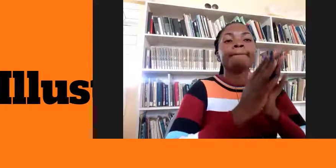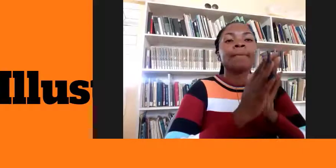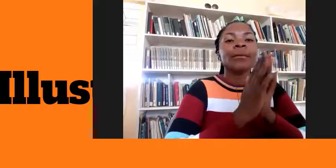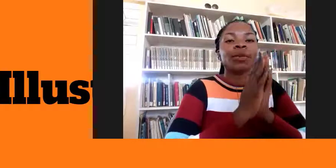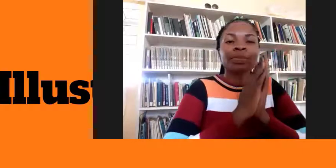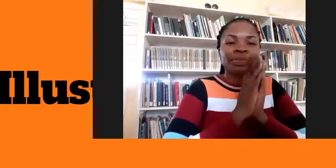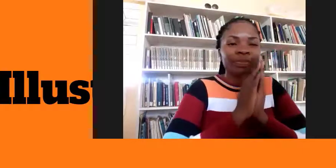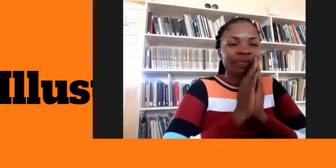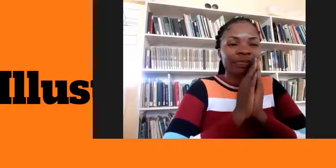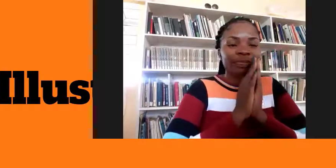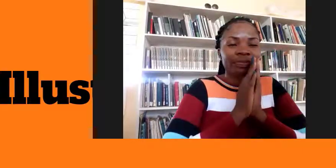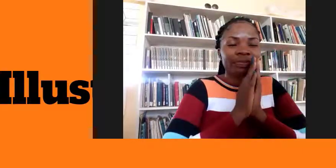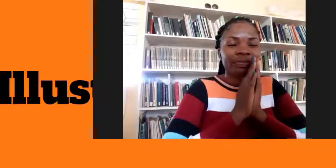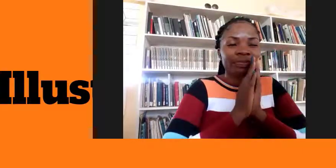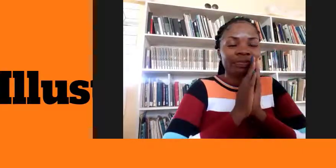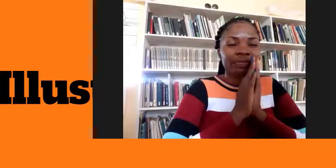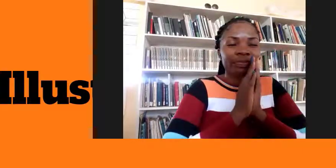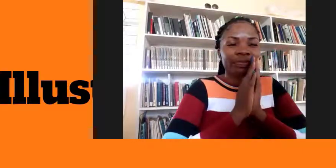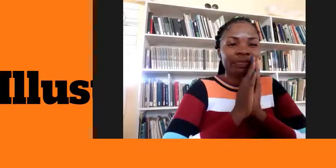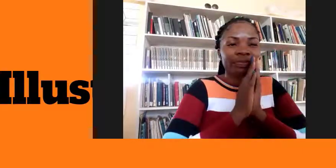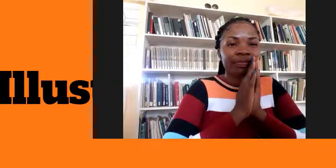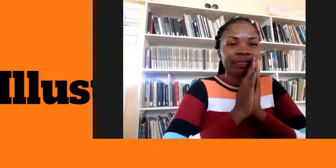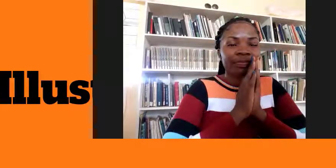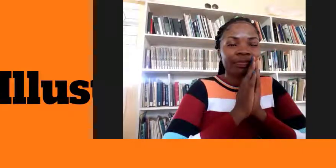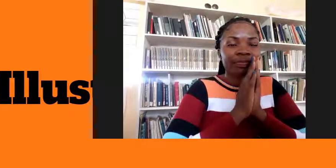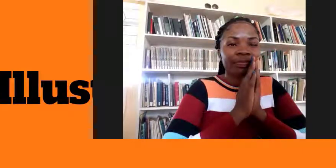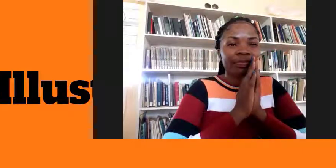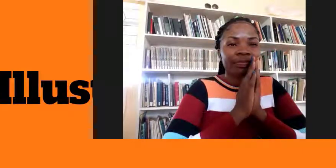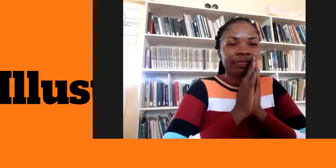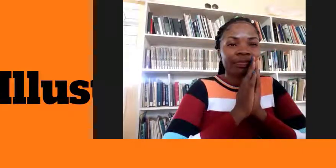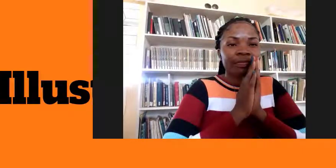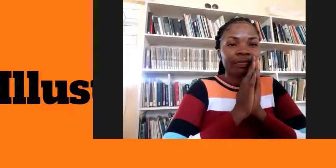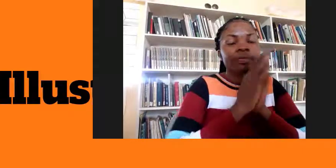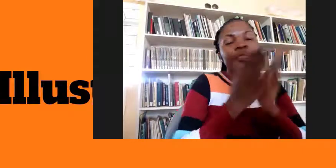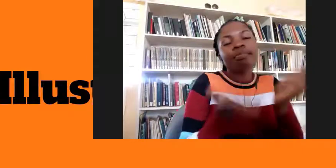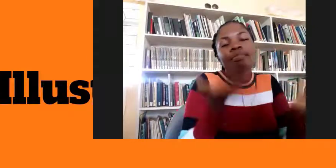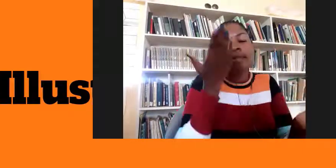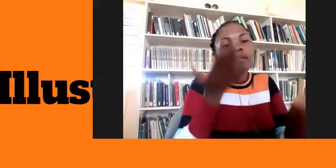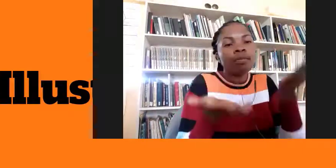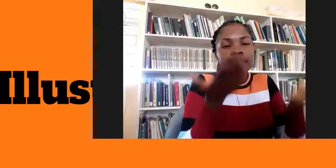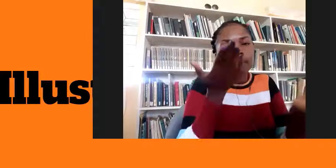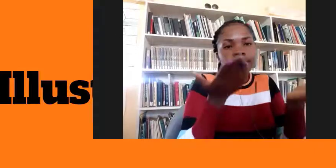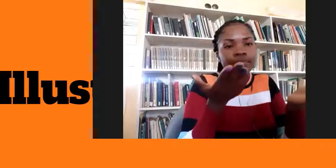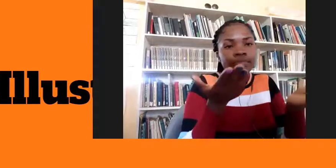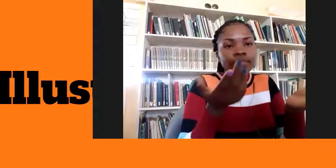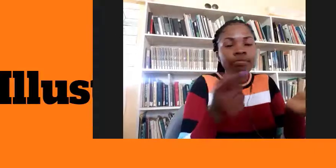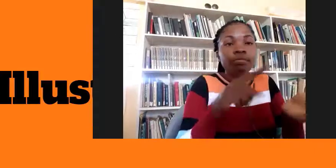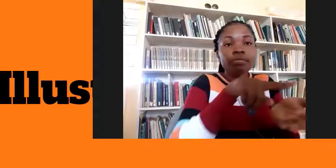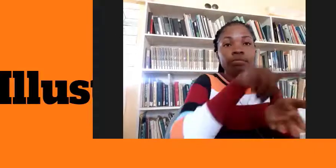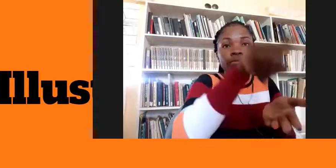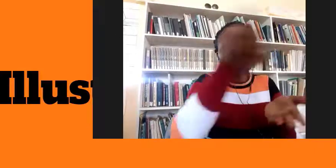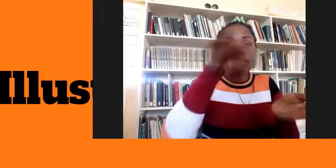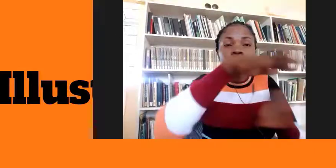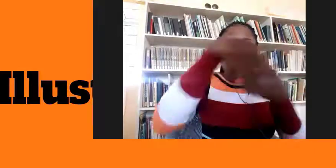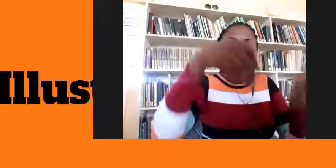You could have gotten that 22 multiplied by 19, the result